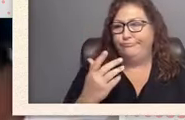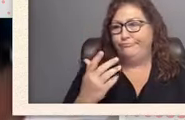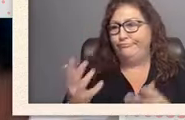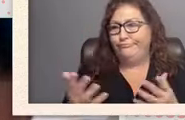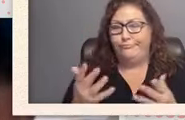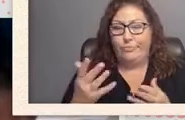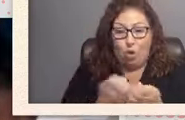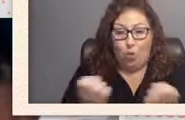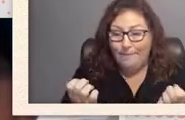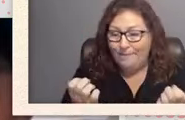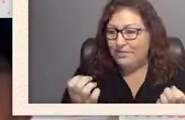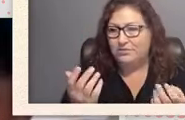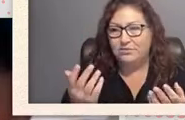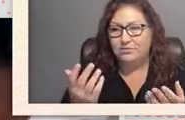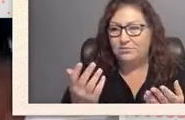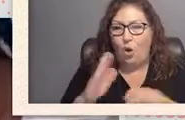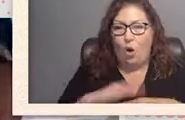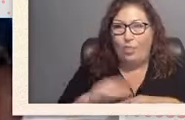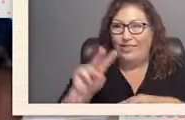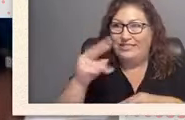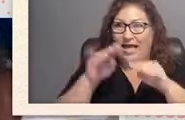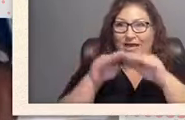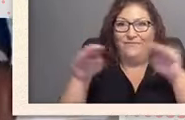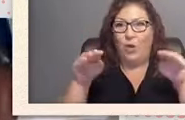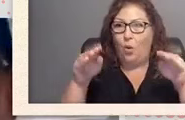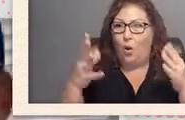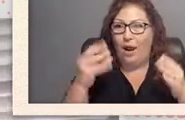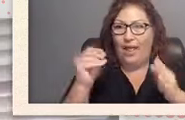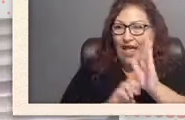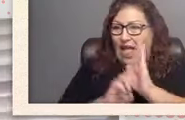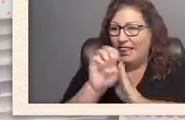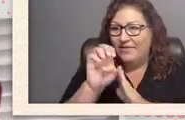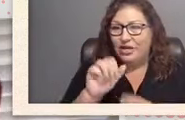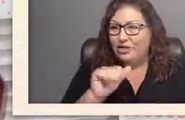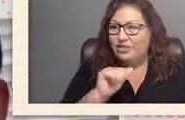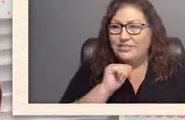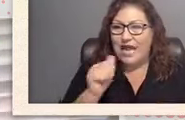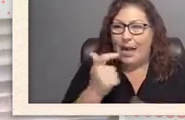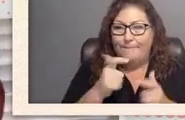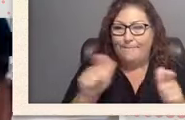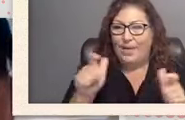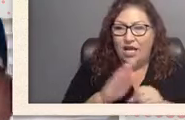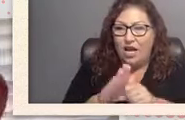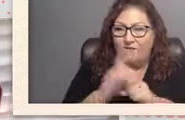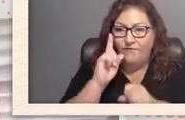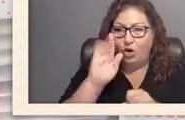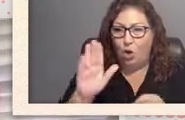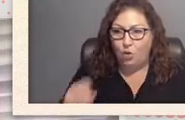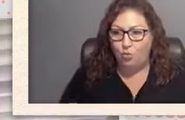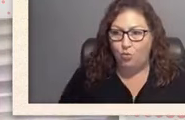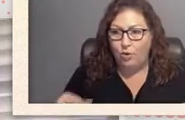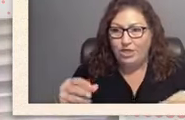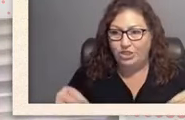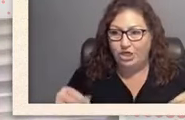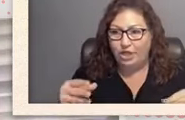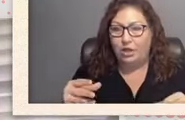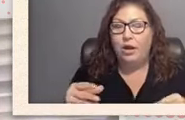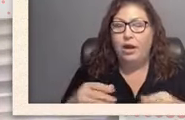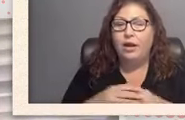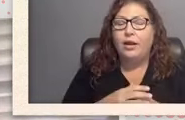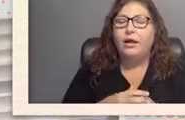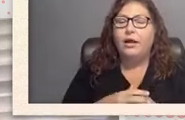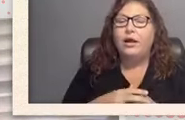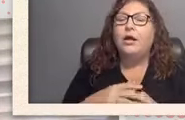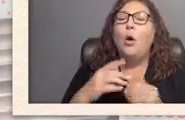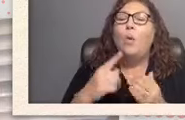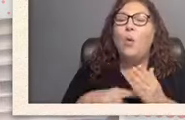equipments are on the second floor and the elevator isn't big enough for your wheelchair to do a perfect pivot in, what can we do to help